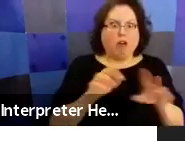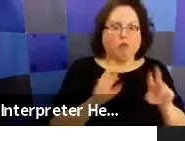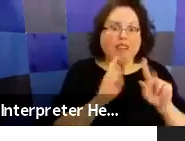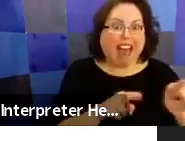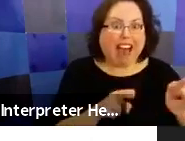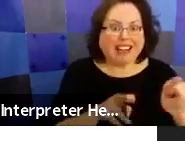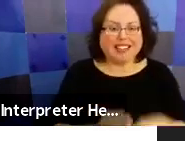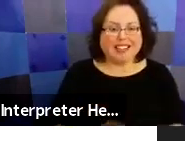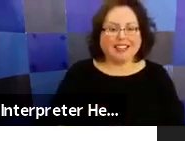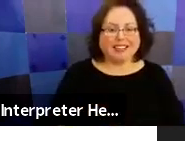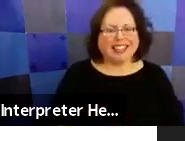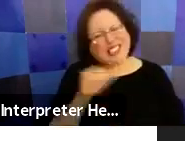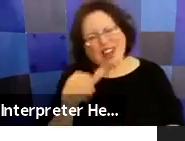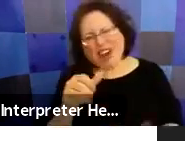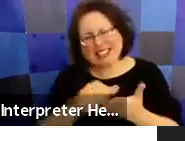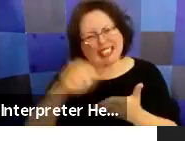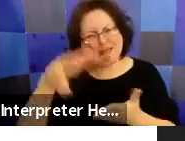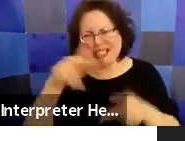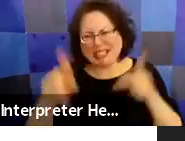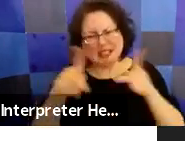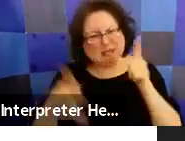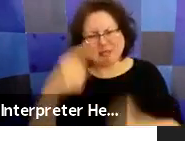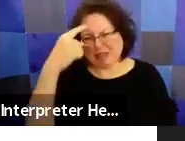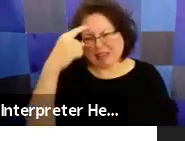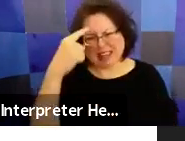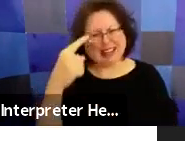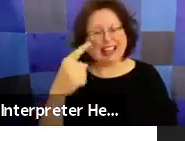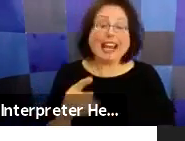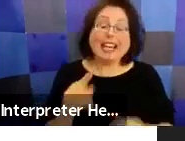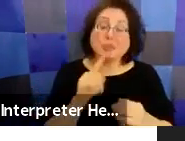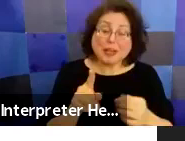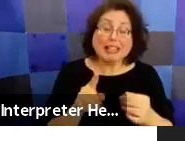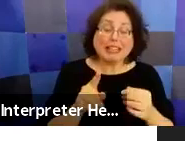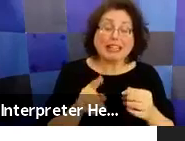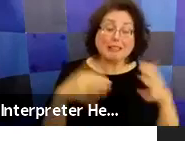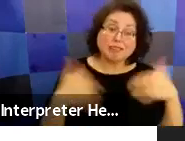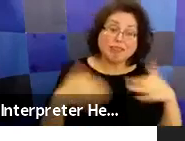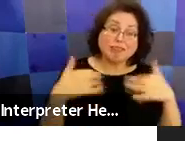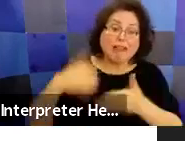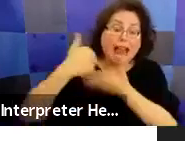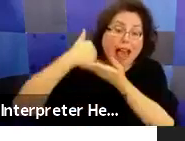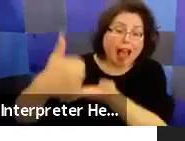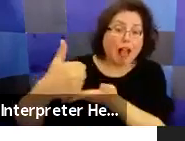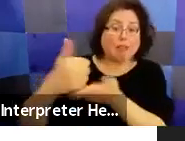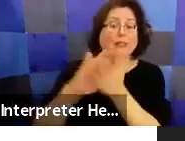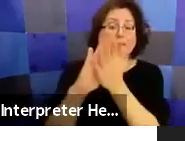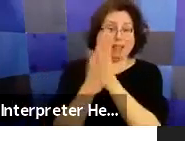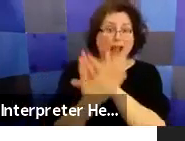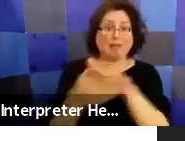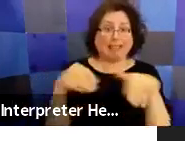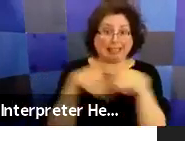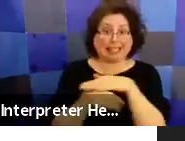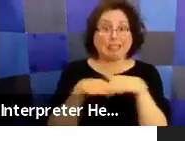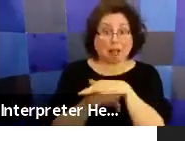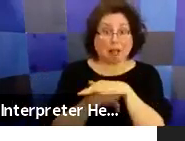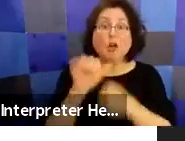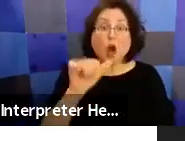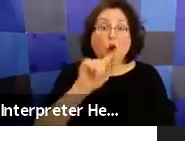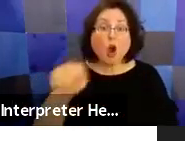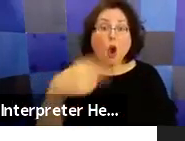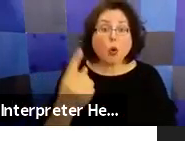think. And you make such a huge difference by taking steps to become accessible that not only are